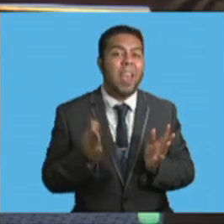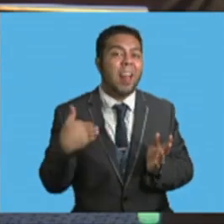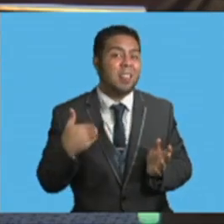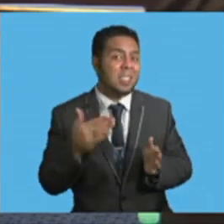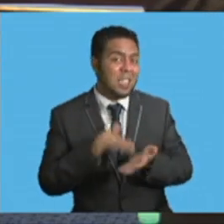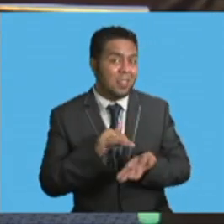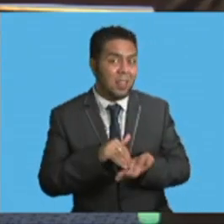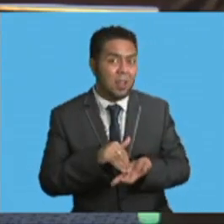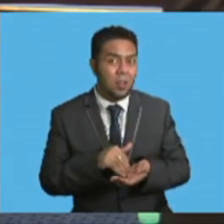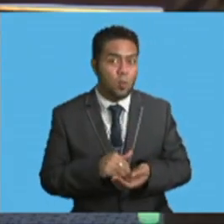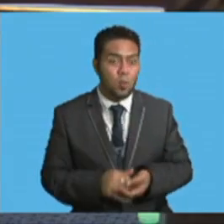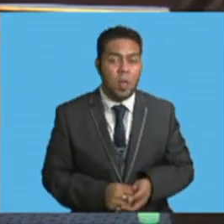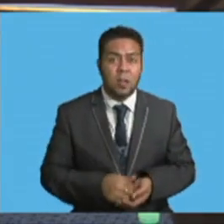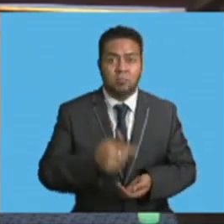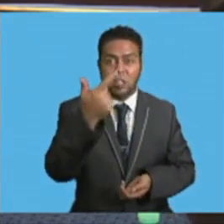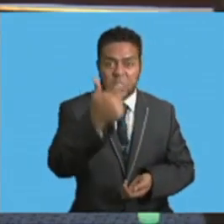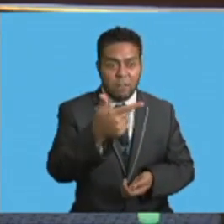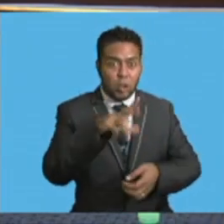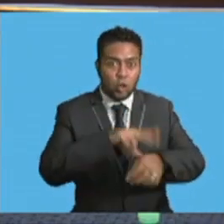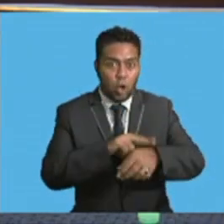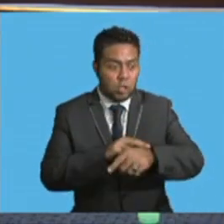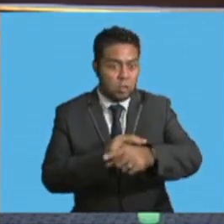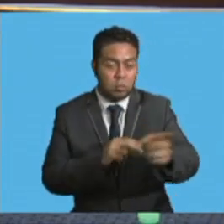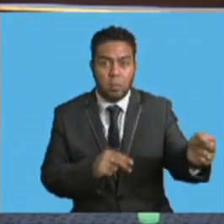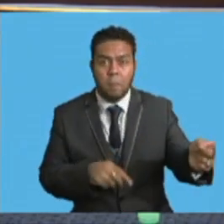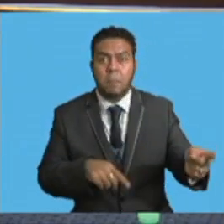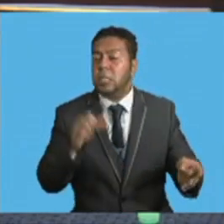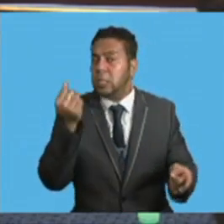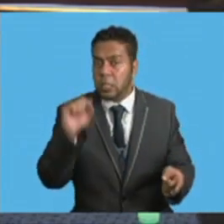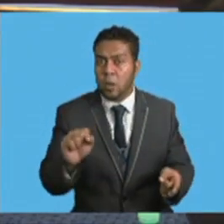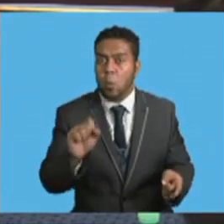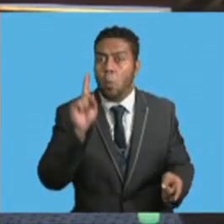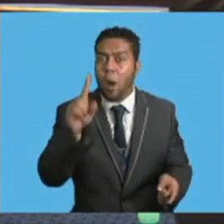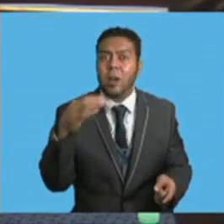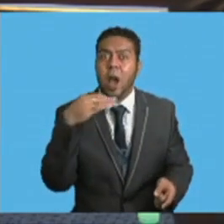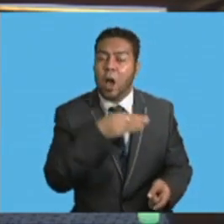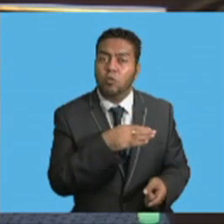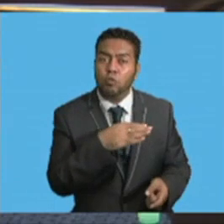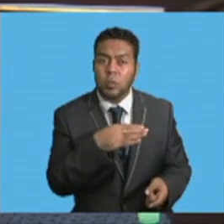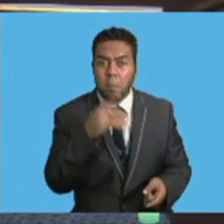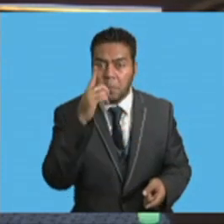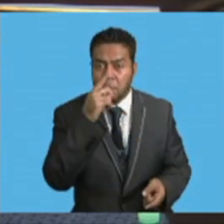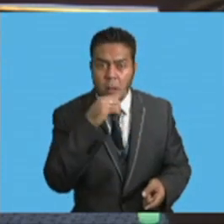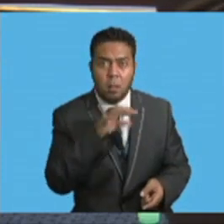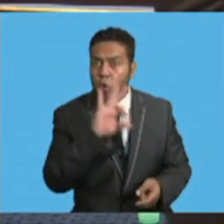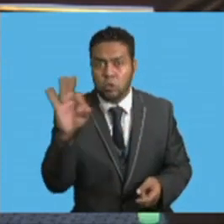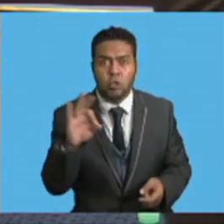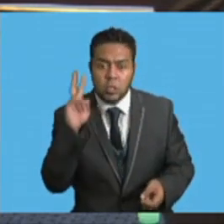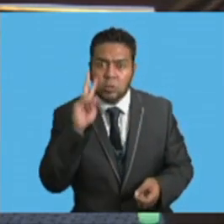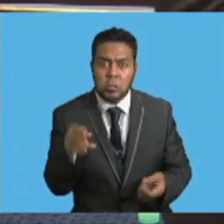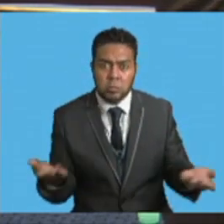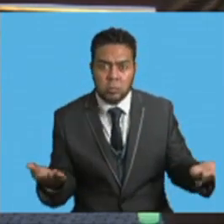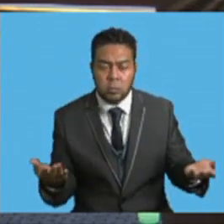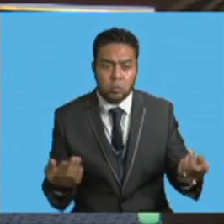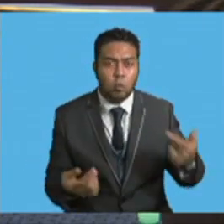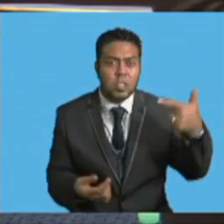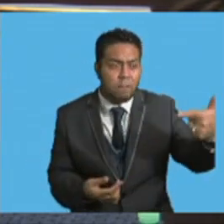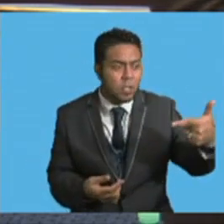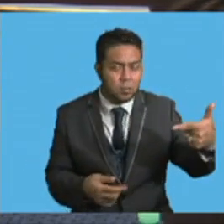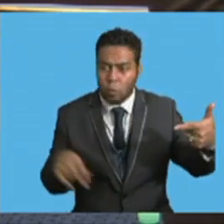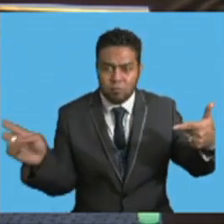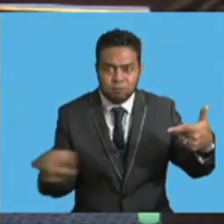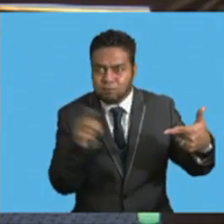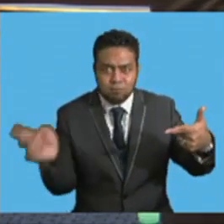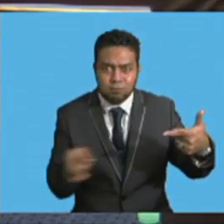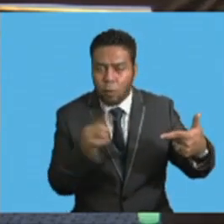were working hard to see that all patients were going to be seen before they left for home. Honorable Speaker, the surge